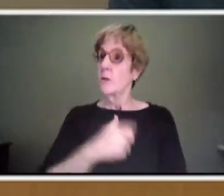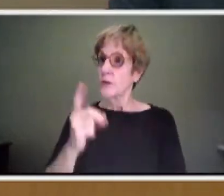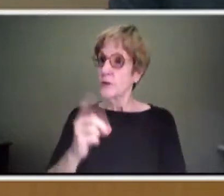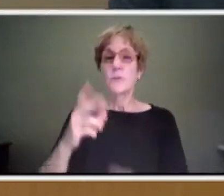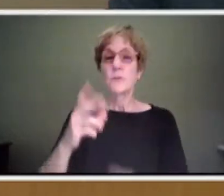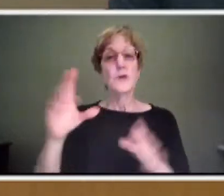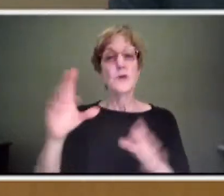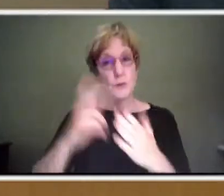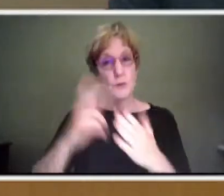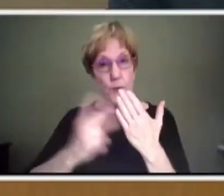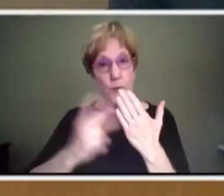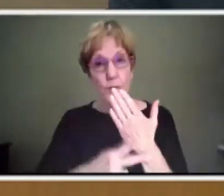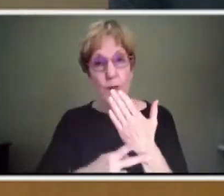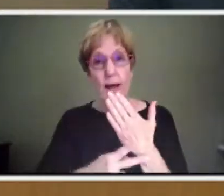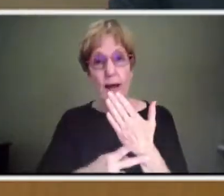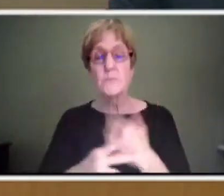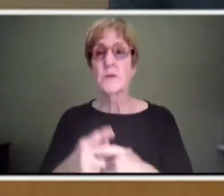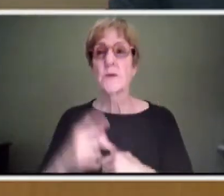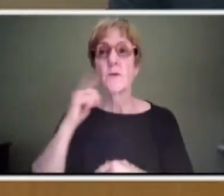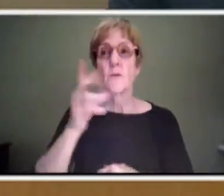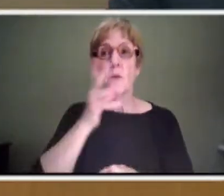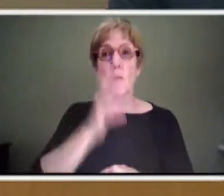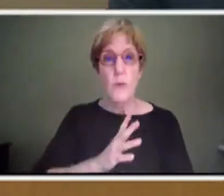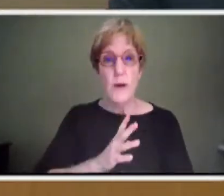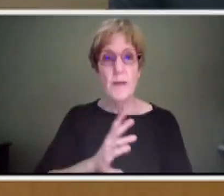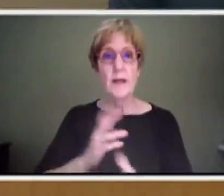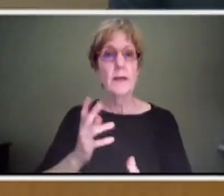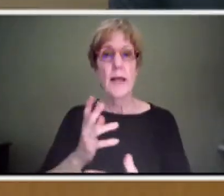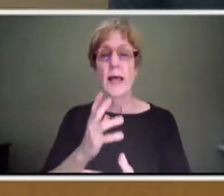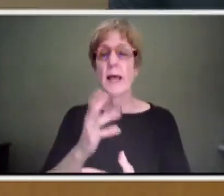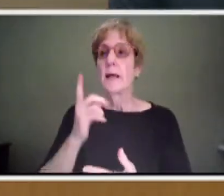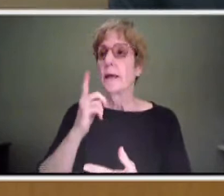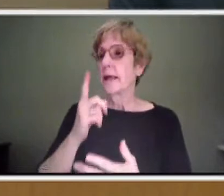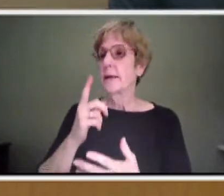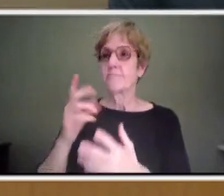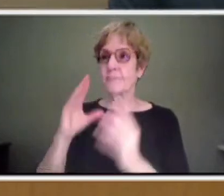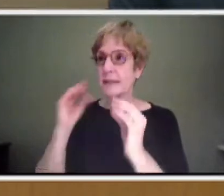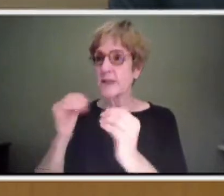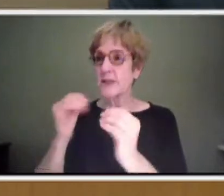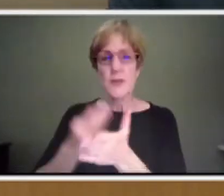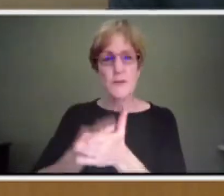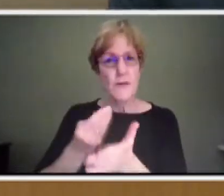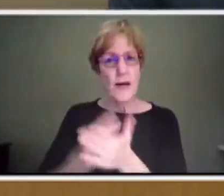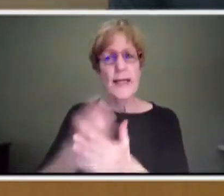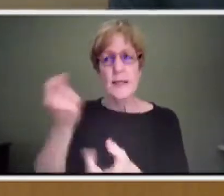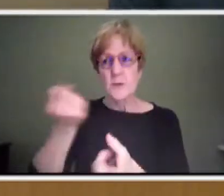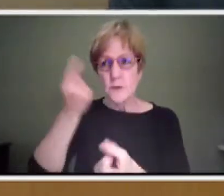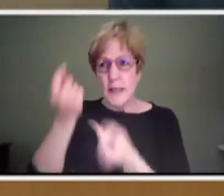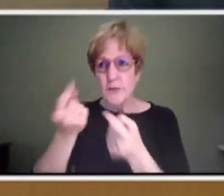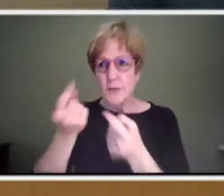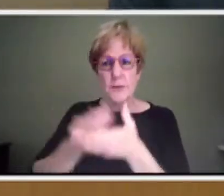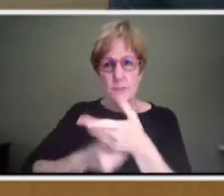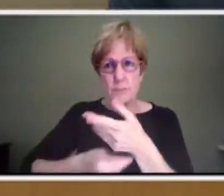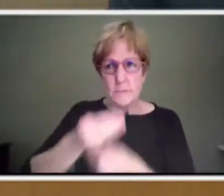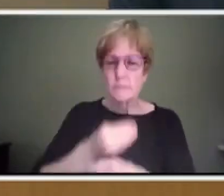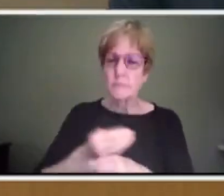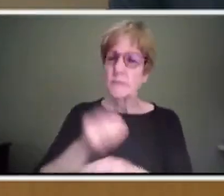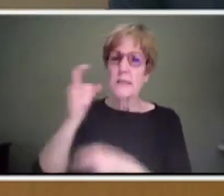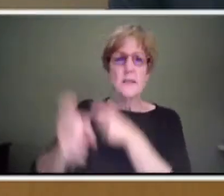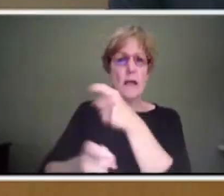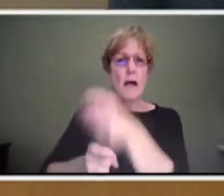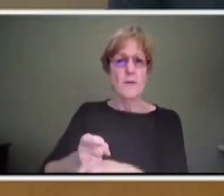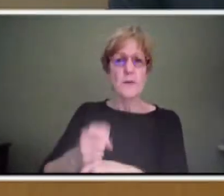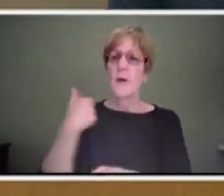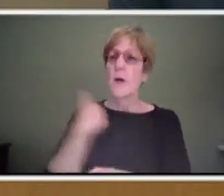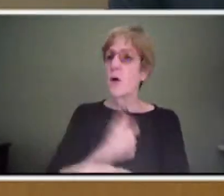with wealth, for women in wealth. We do financial literacy programming. We do all of those things, and we give scholarships. So we do all of